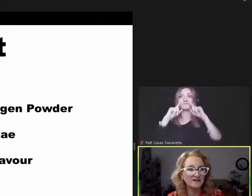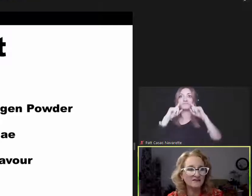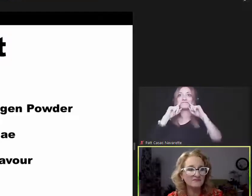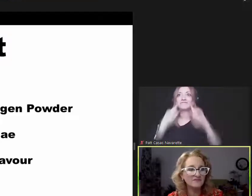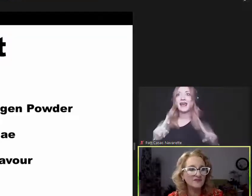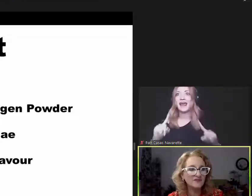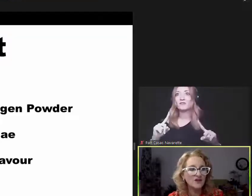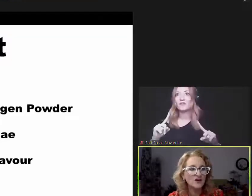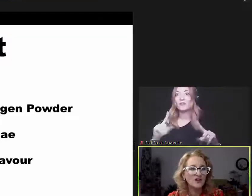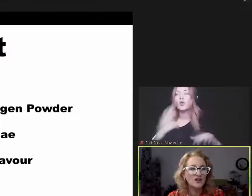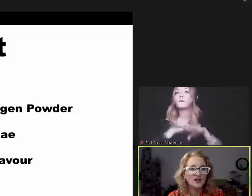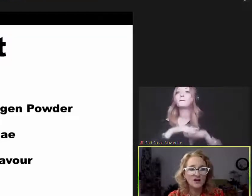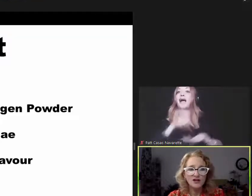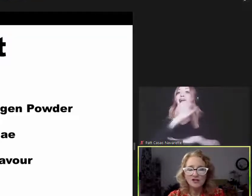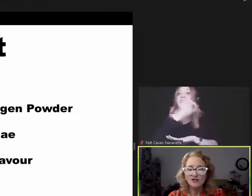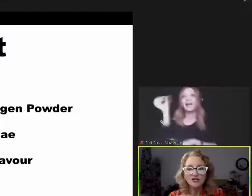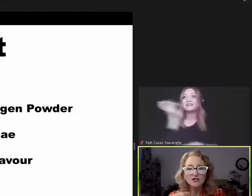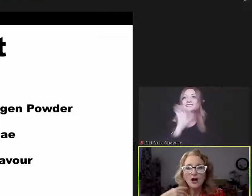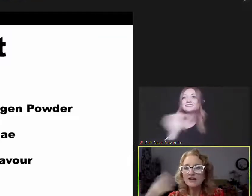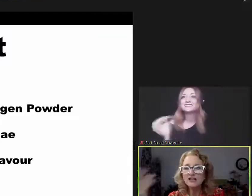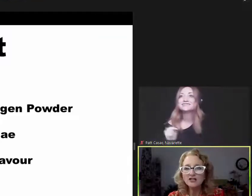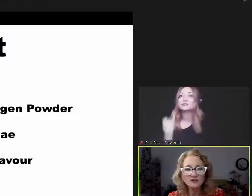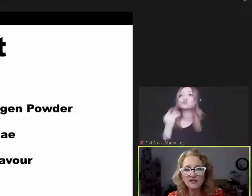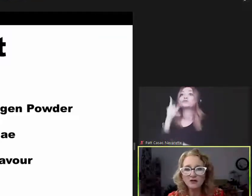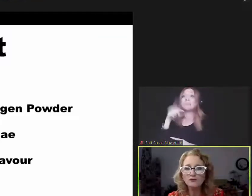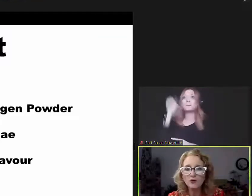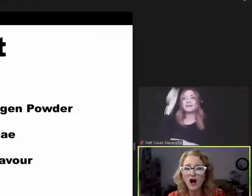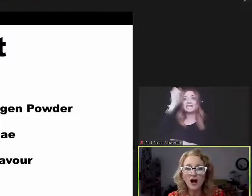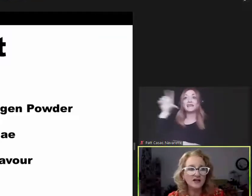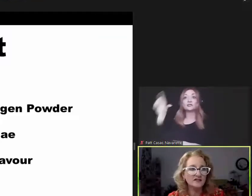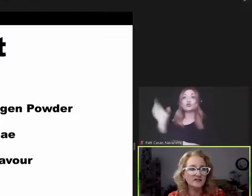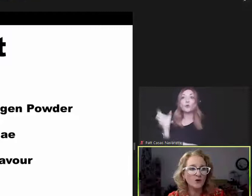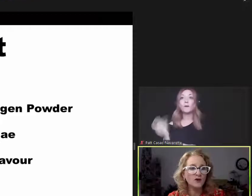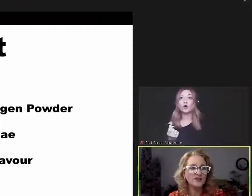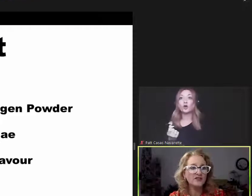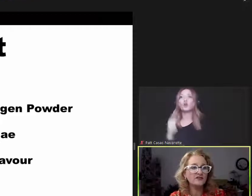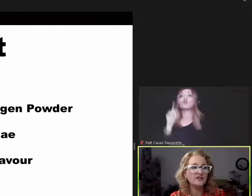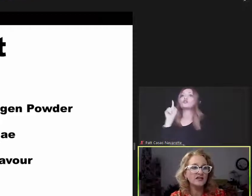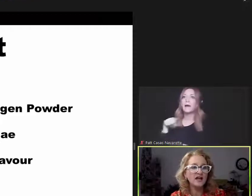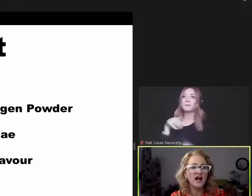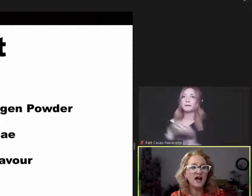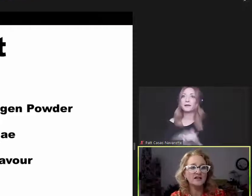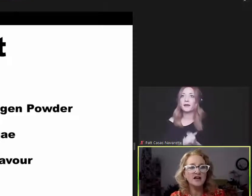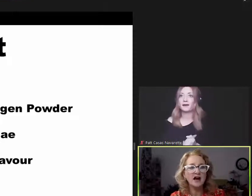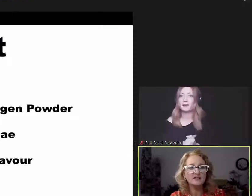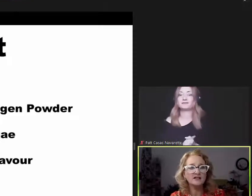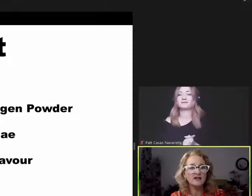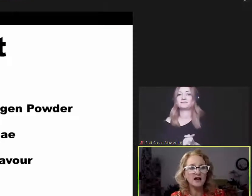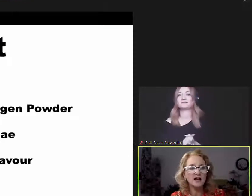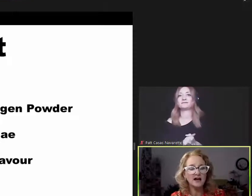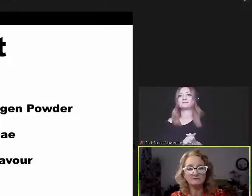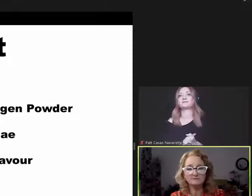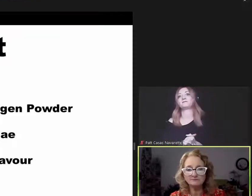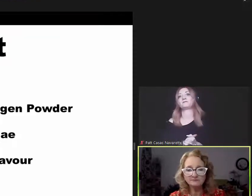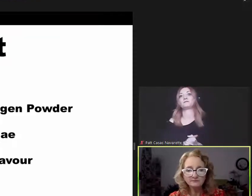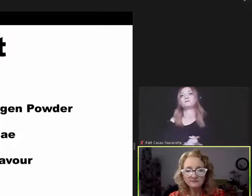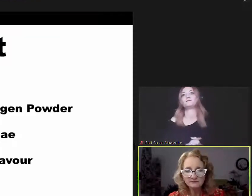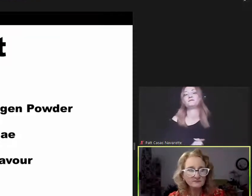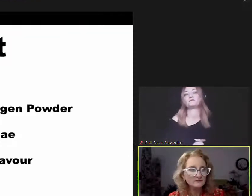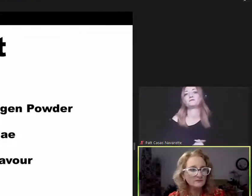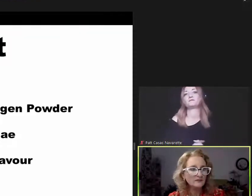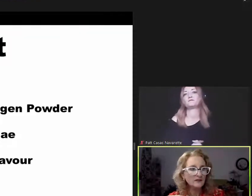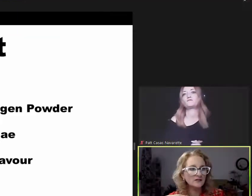stomach. So, issues can arise with the gut,